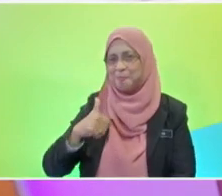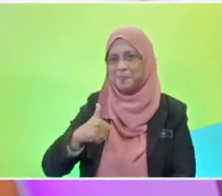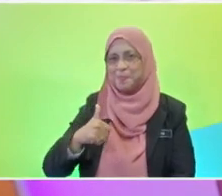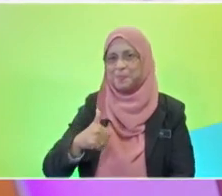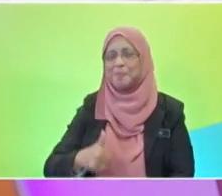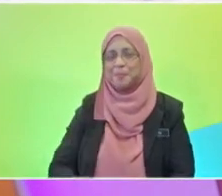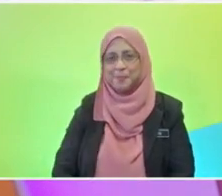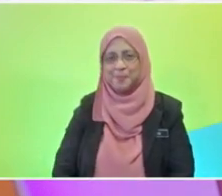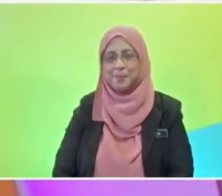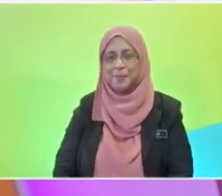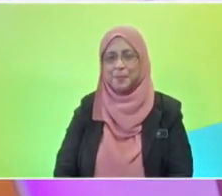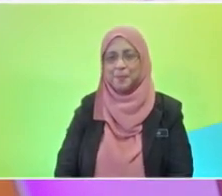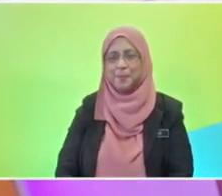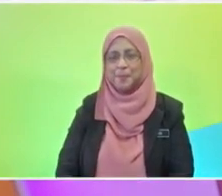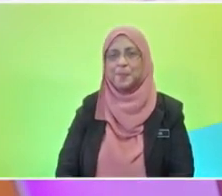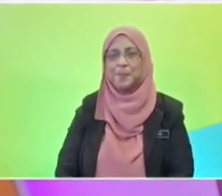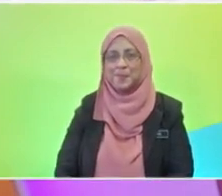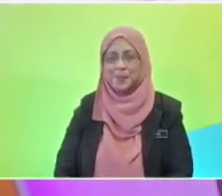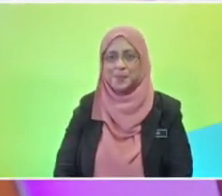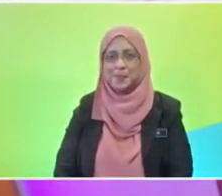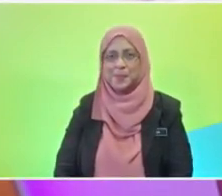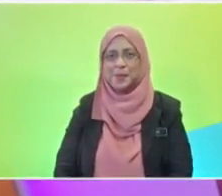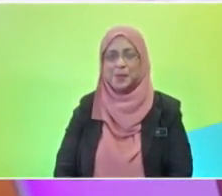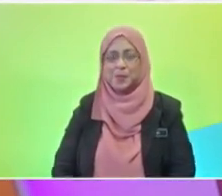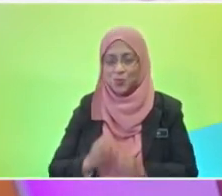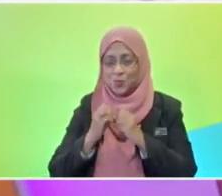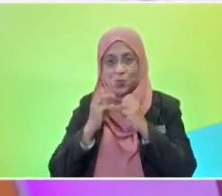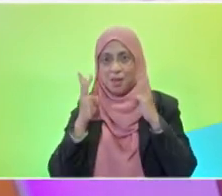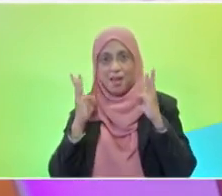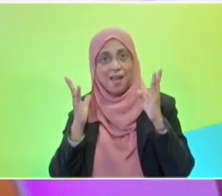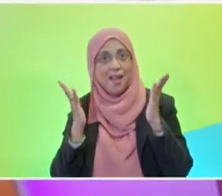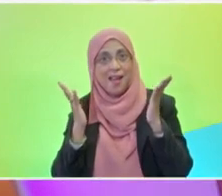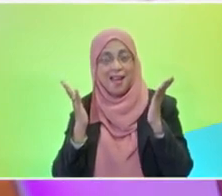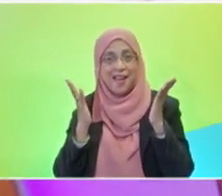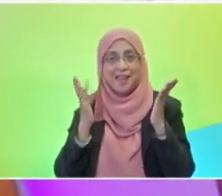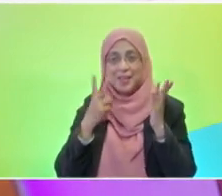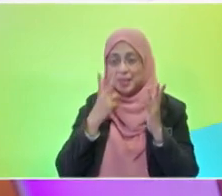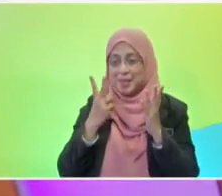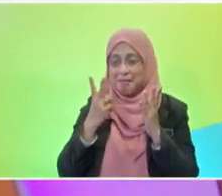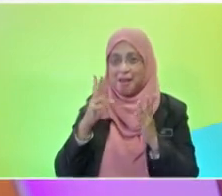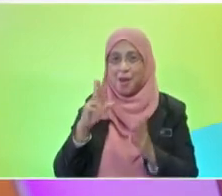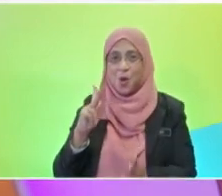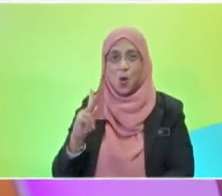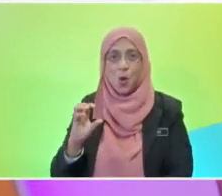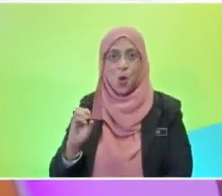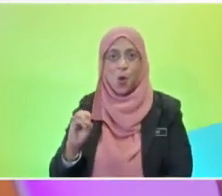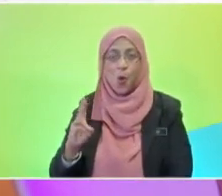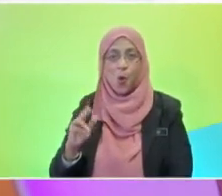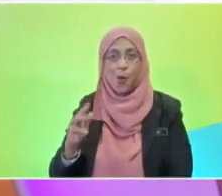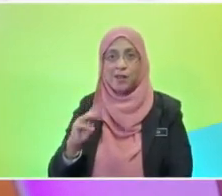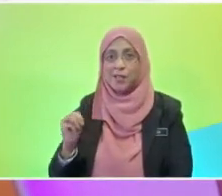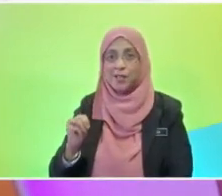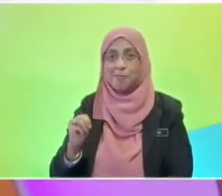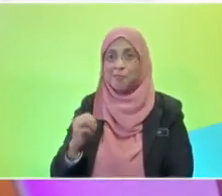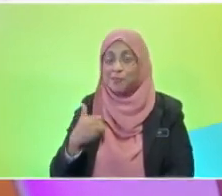guided me very, very well. Okay. Wow. Take a look at that, everyone. How is this? Is